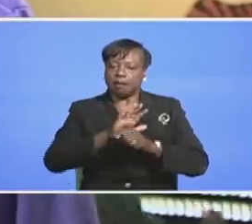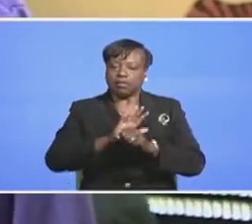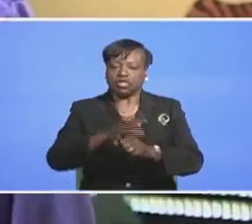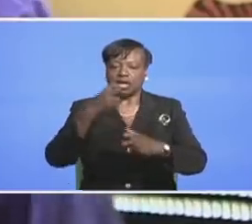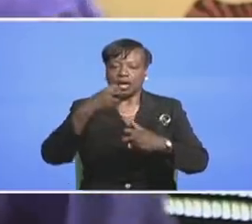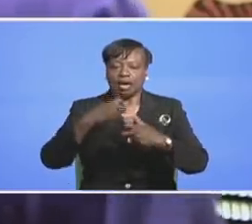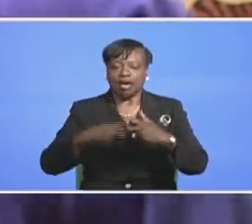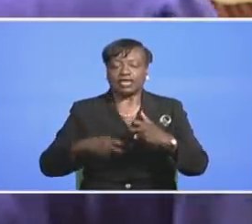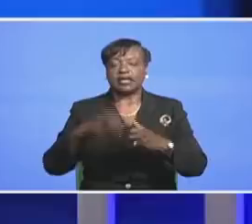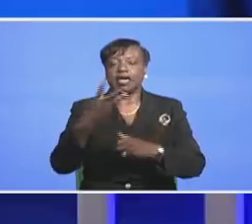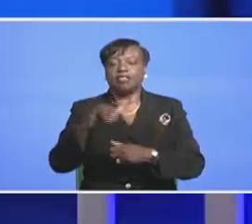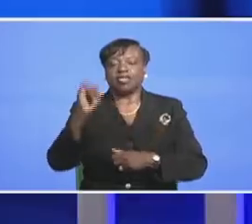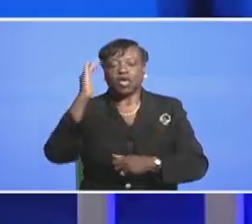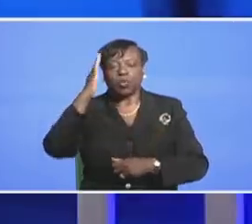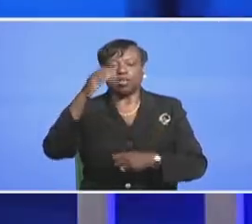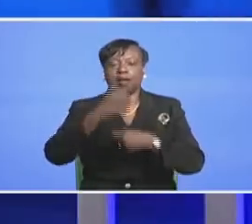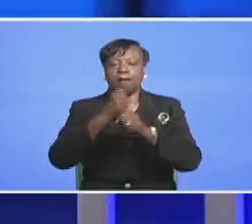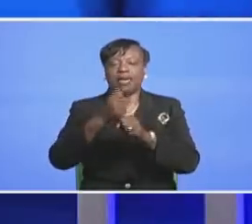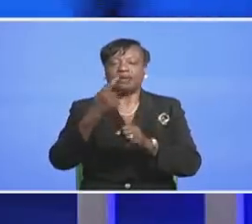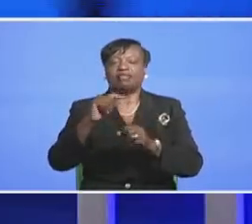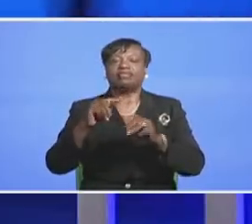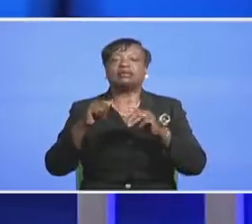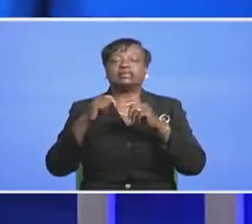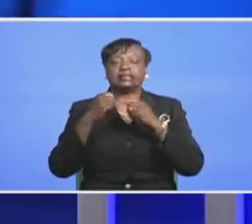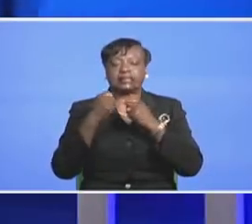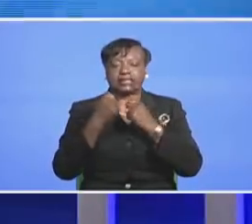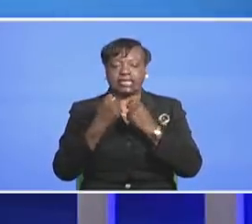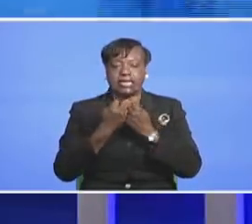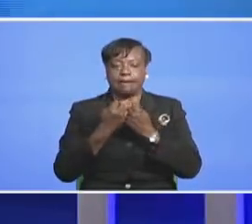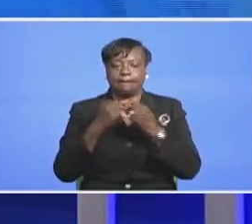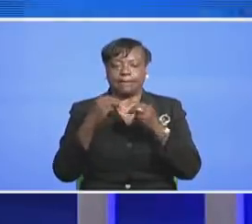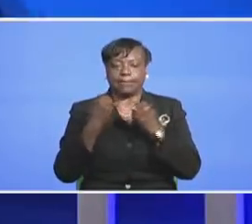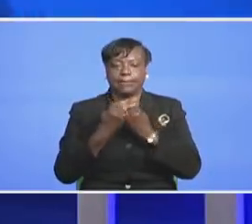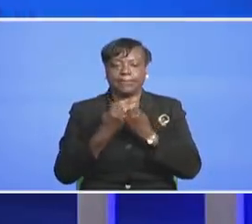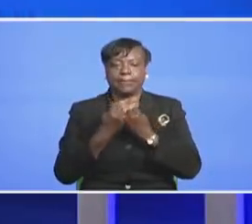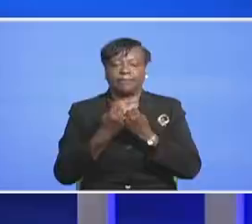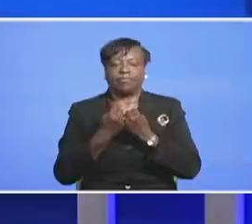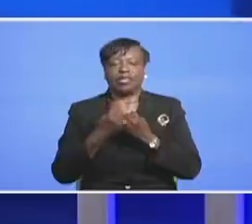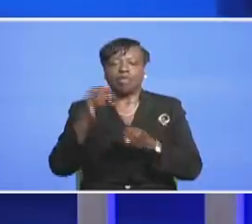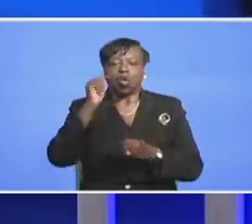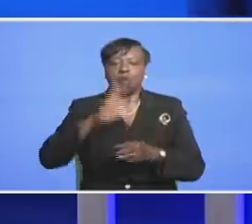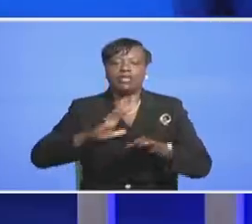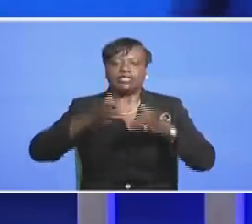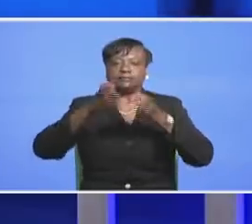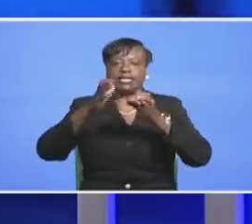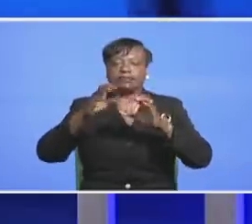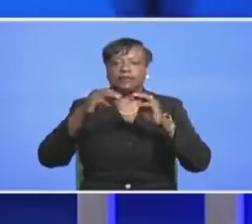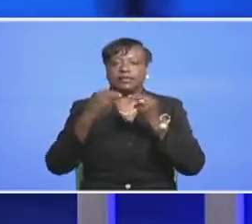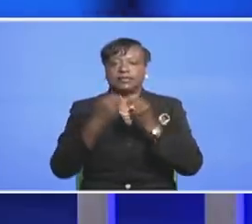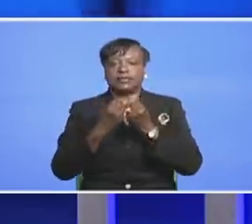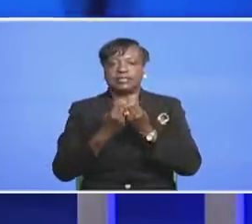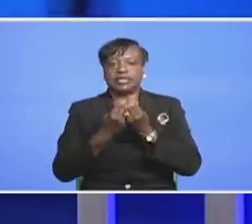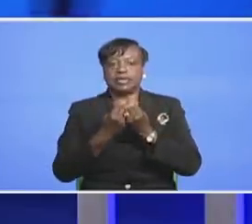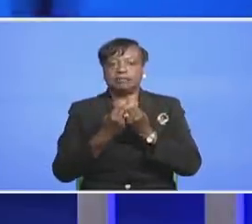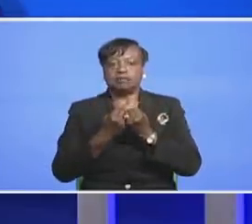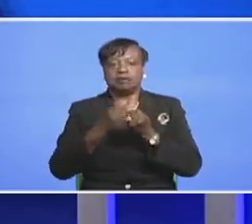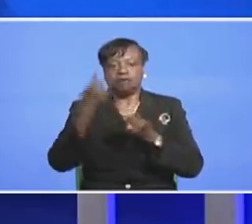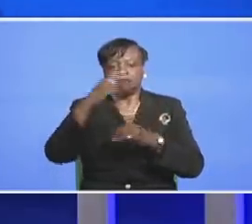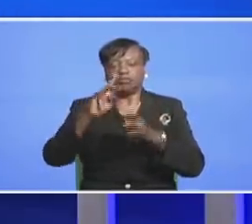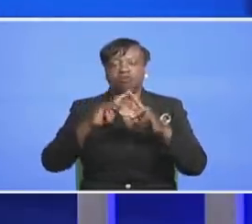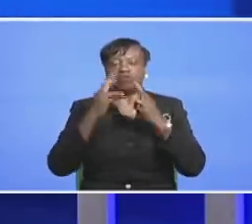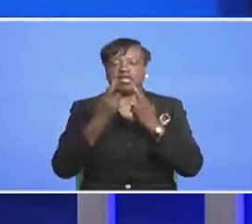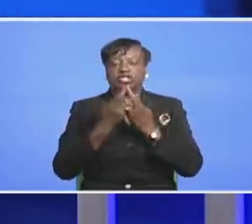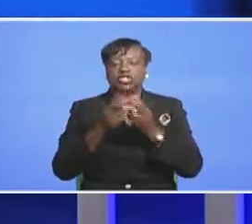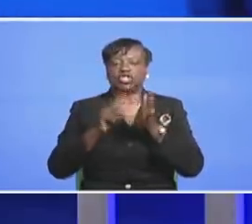the team most definitely. Practice continues for the women's national basketball team that is preparing for their regional showing in